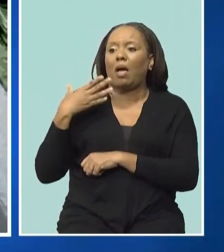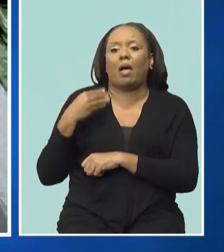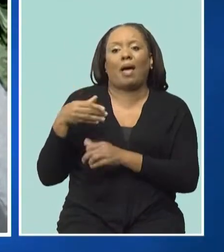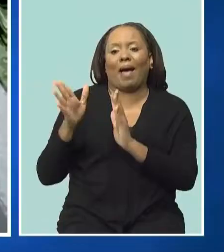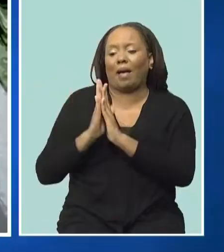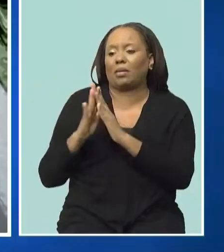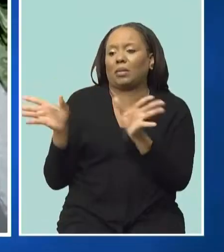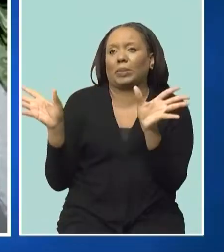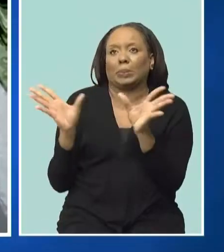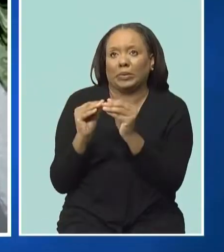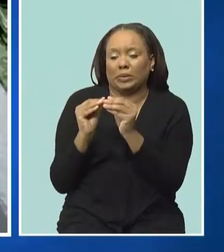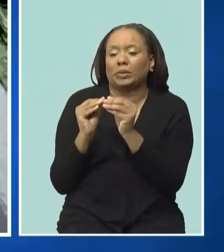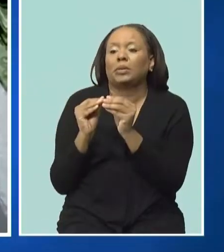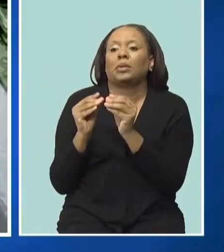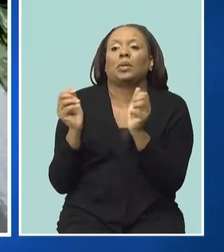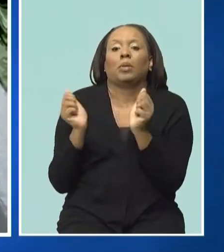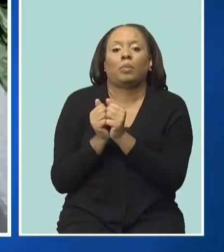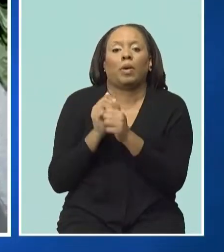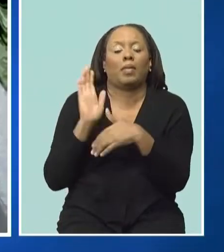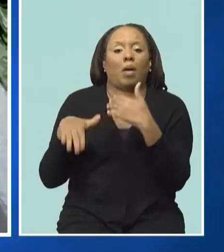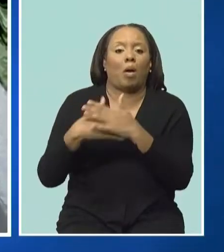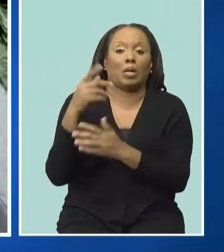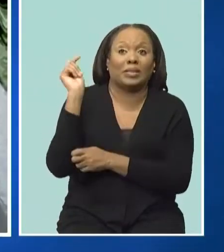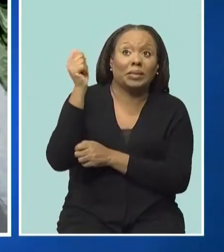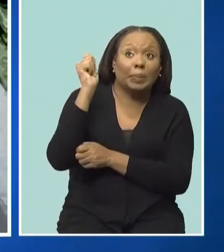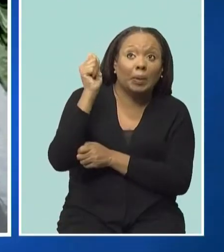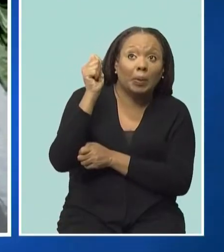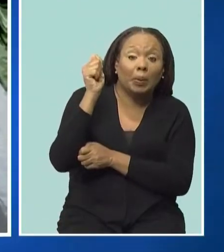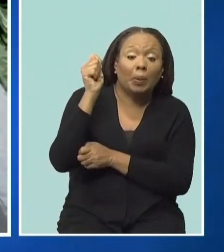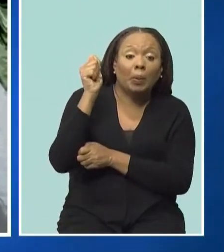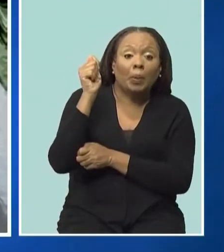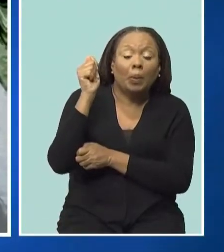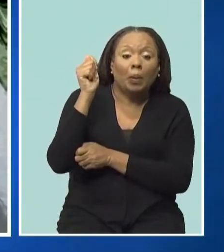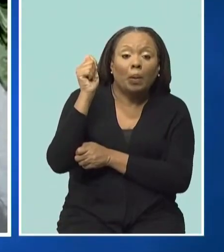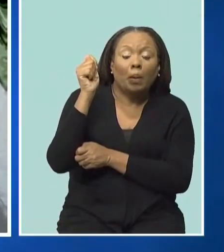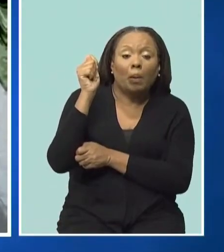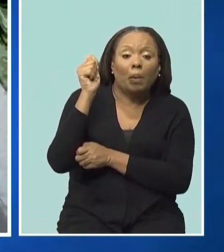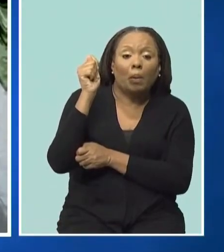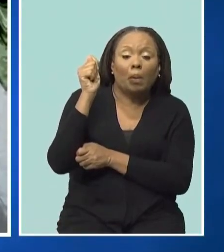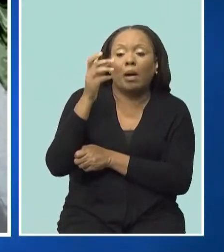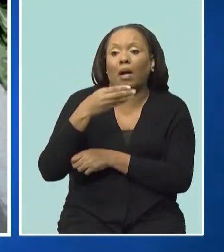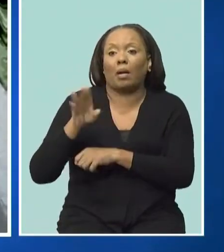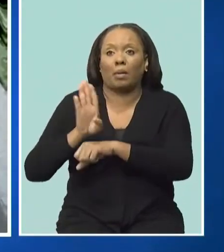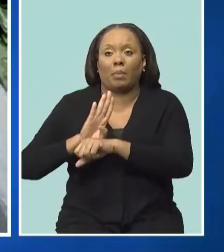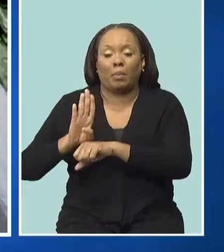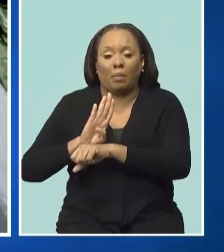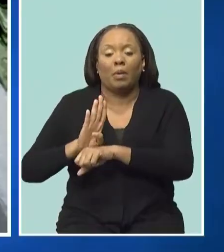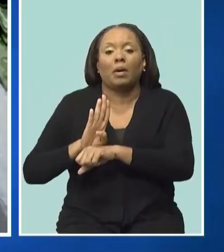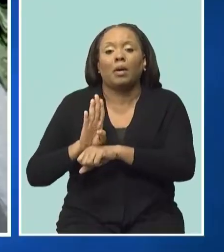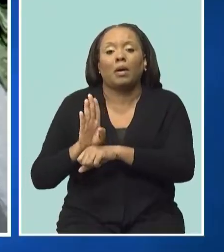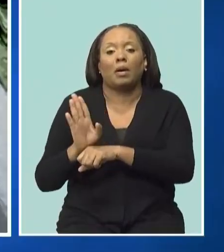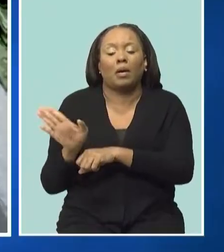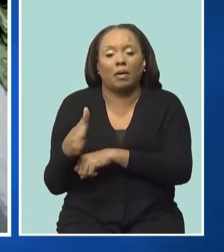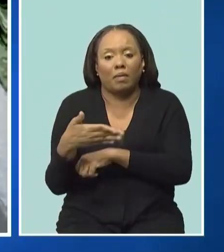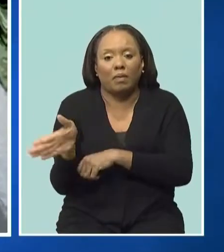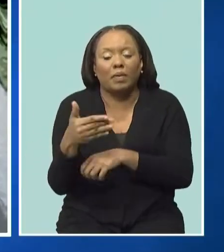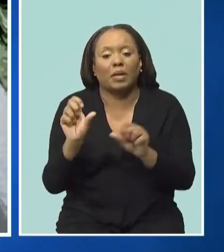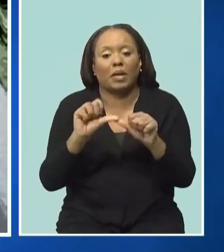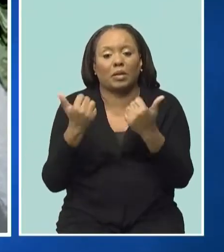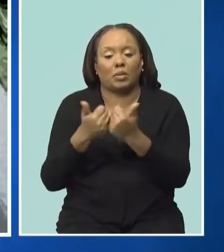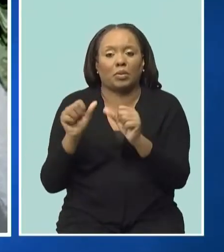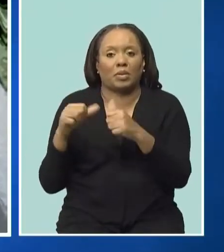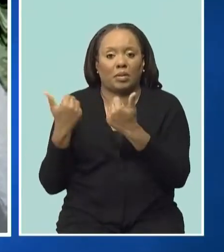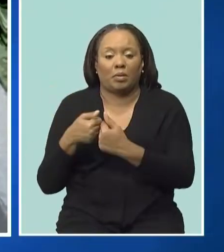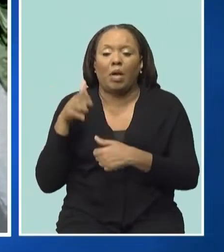consultation, a meeting with all Tobago fisher folks and the Bajans Fishing Organization, where